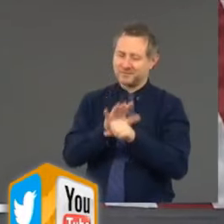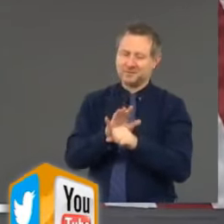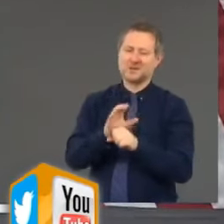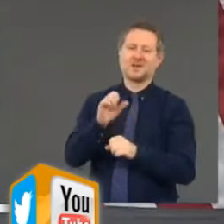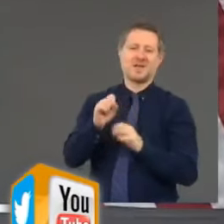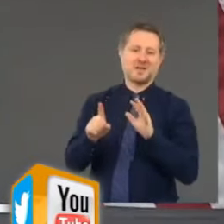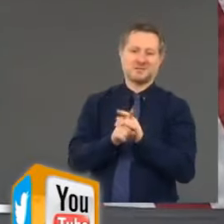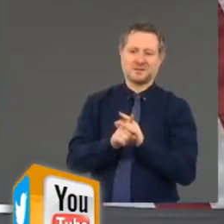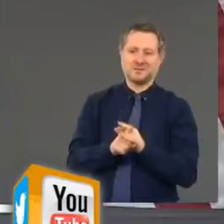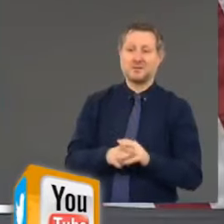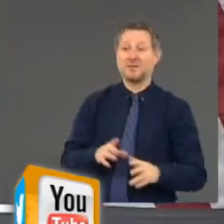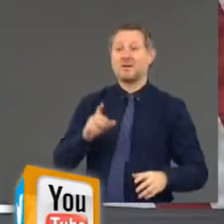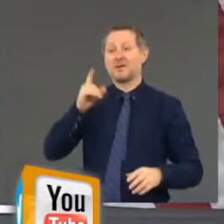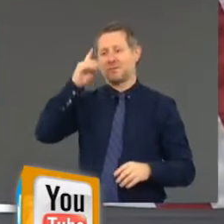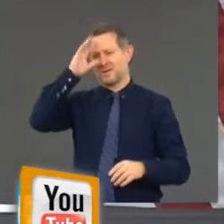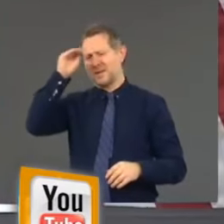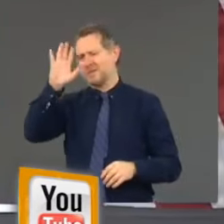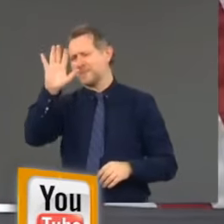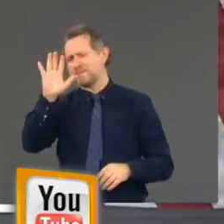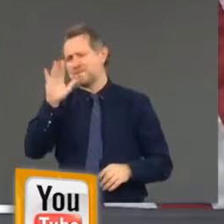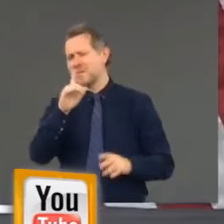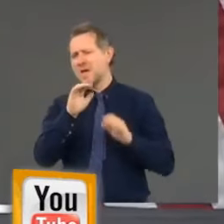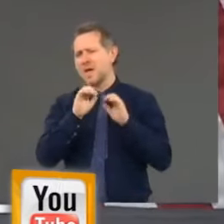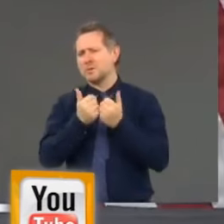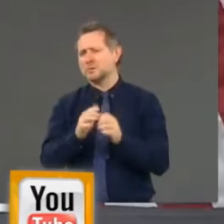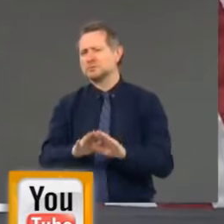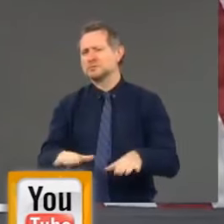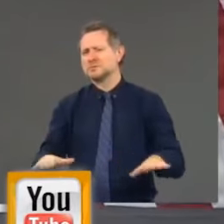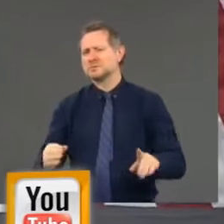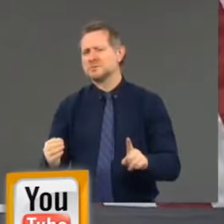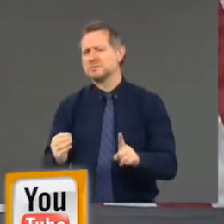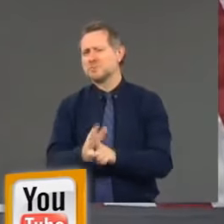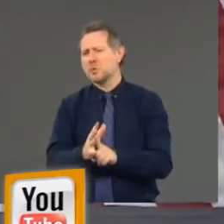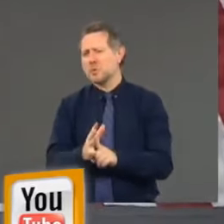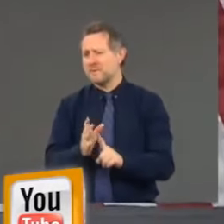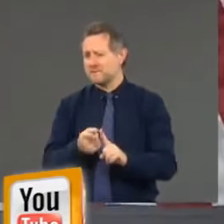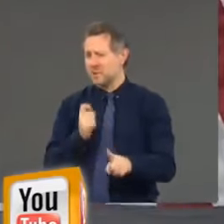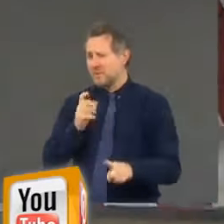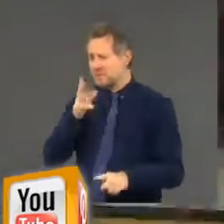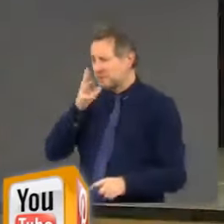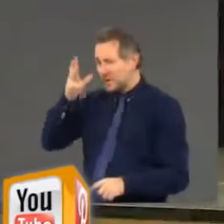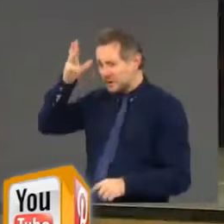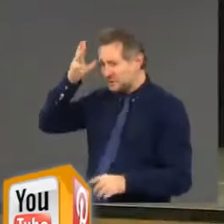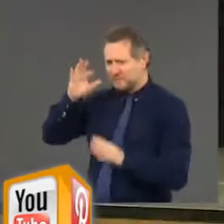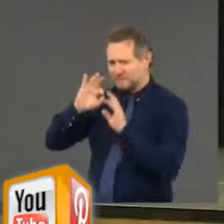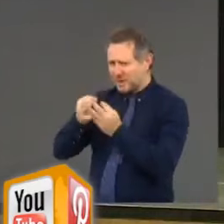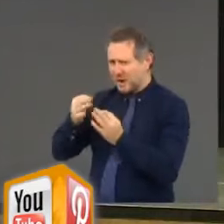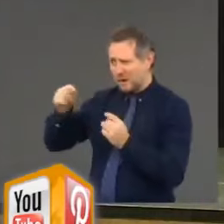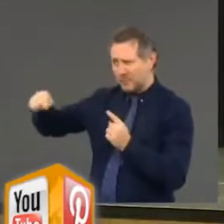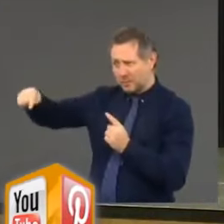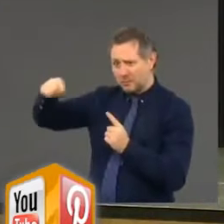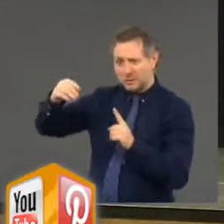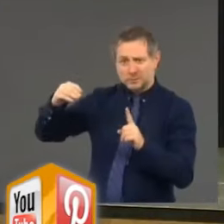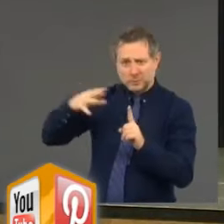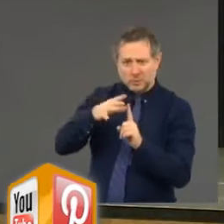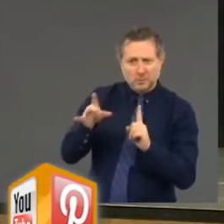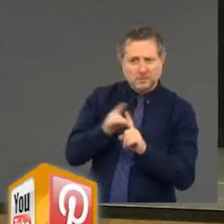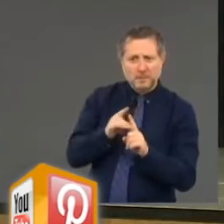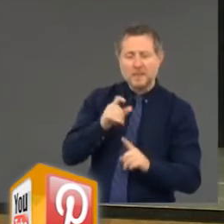these kids are being exposed? Is it from family members with COVID? That's going to be on a case-by-case basis,